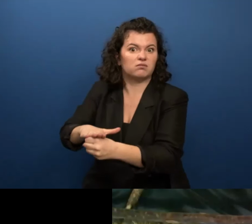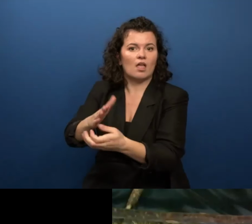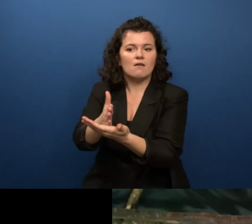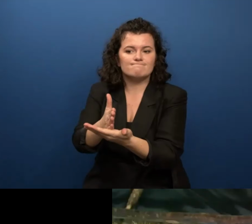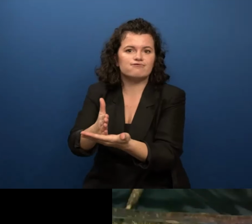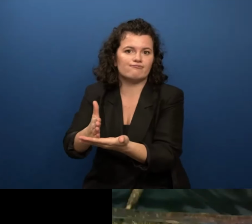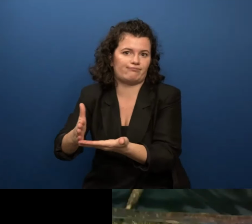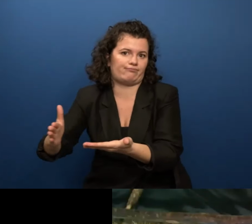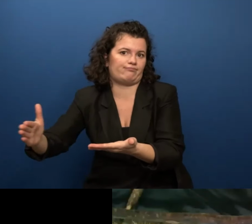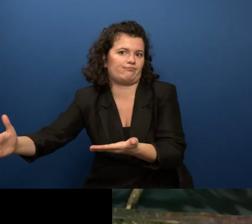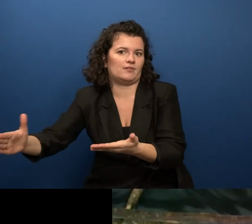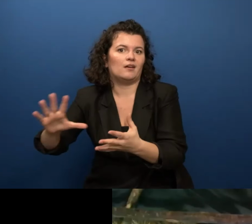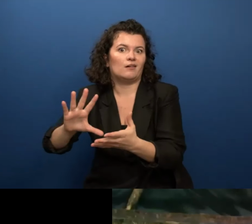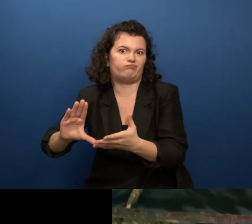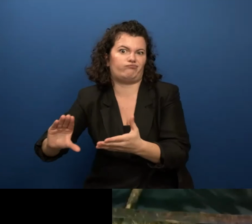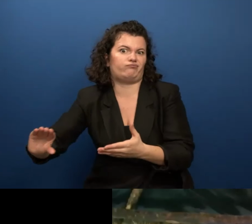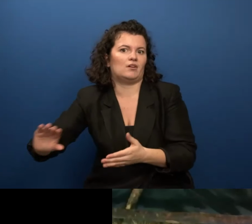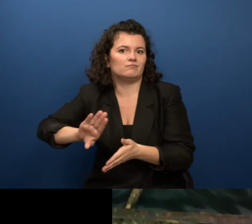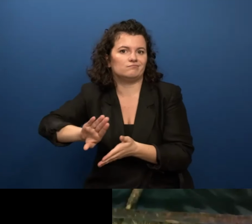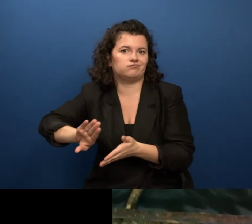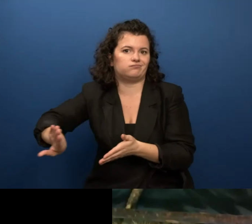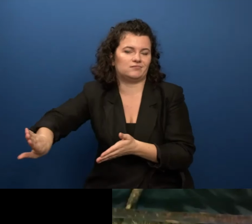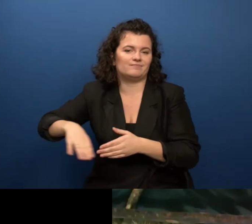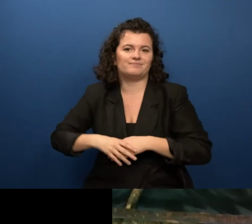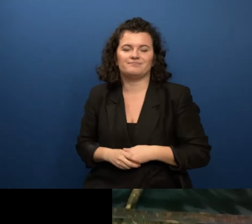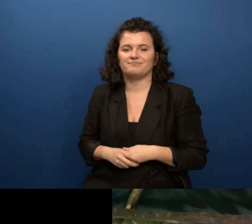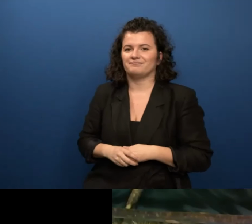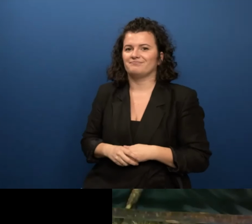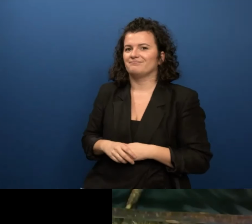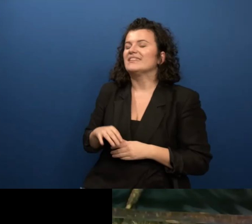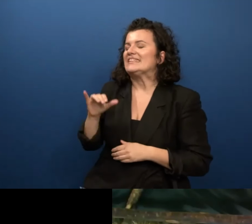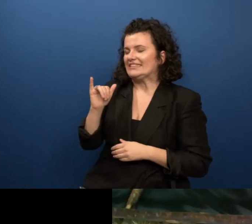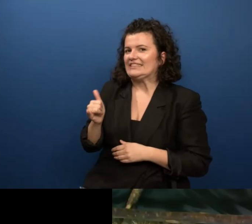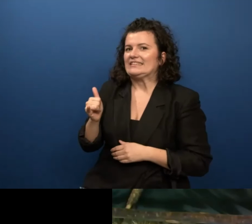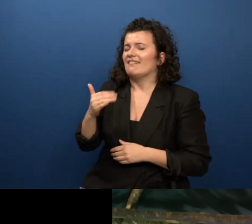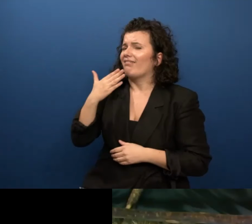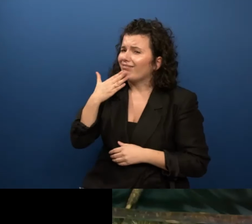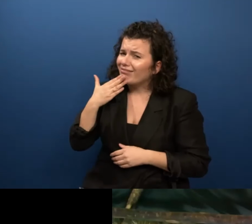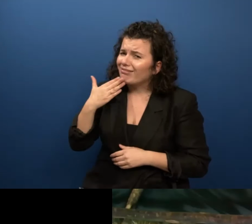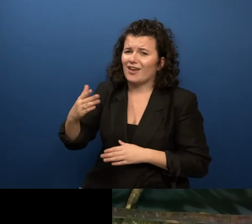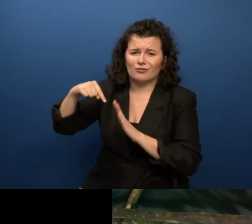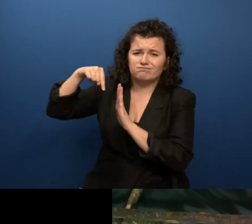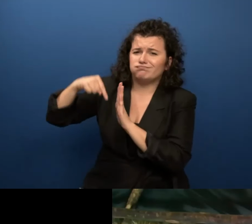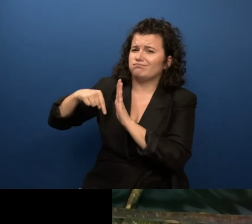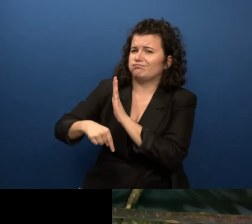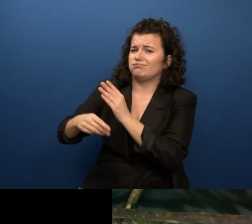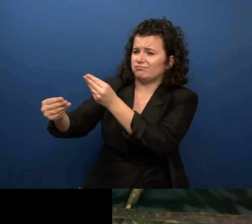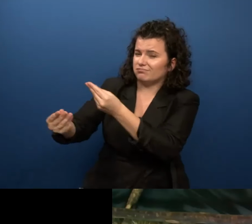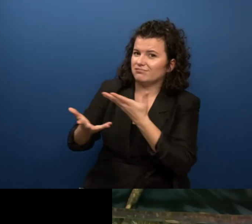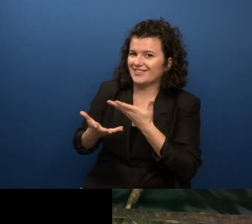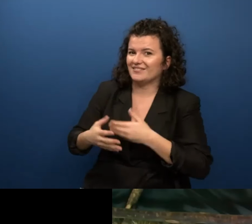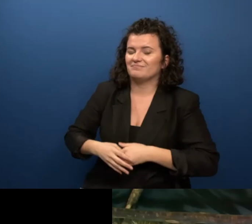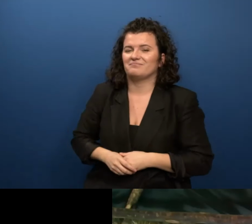reality. Yes. Exactly. Thank you so much, Christine. That was really, really insightful about